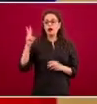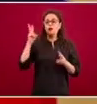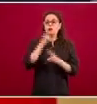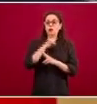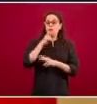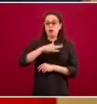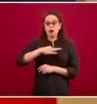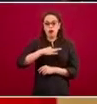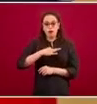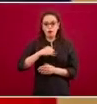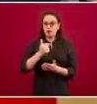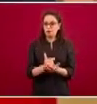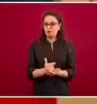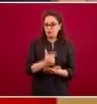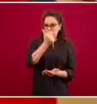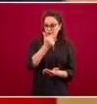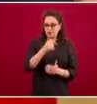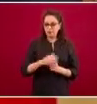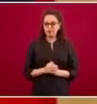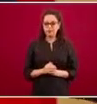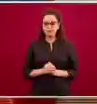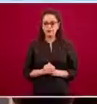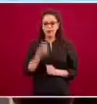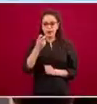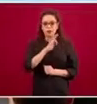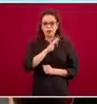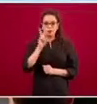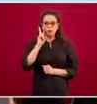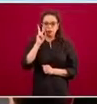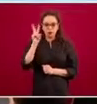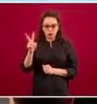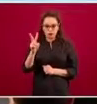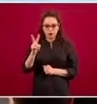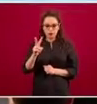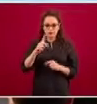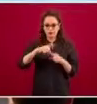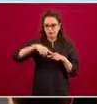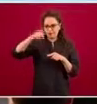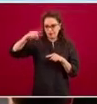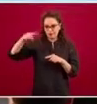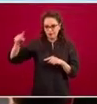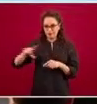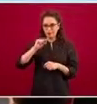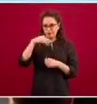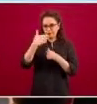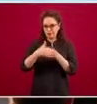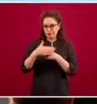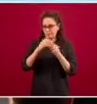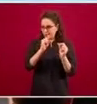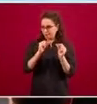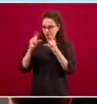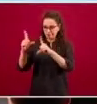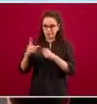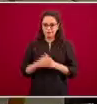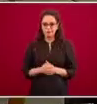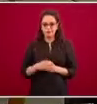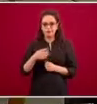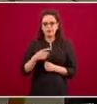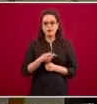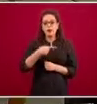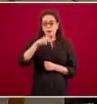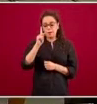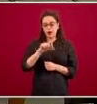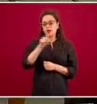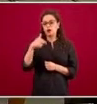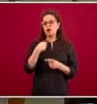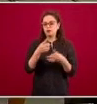model for acute respiratory infection. That one's an older model that is still being